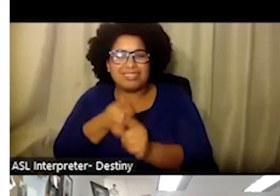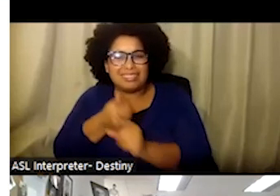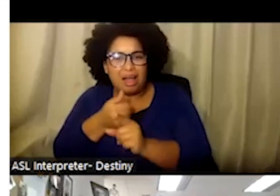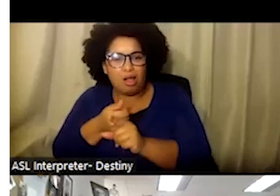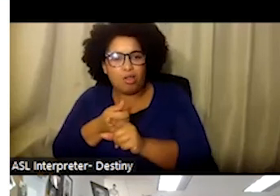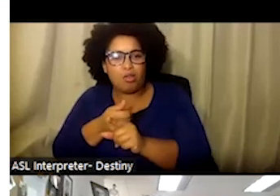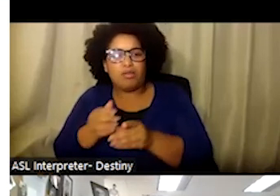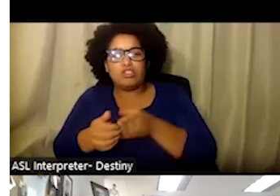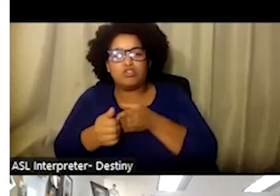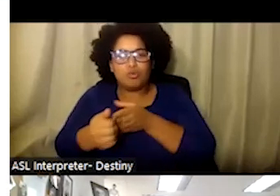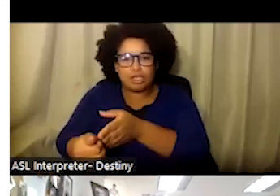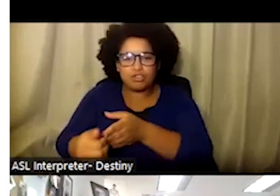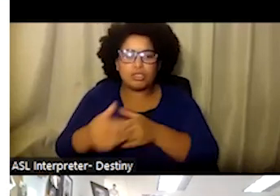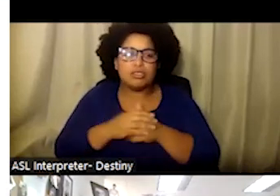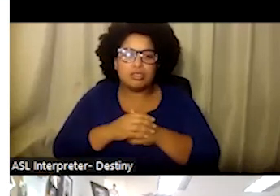and